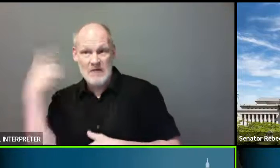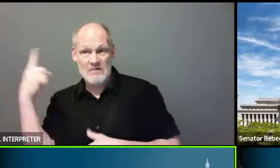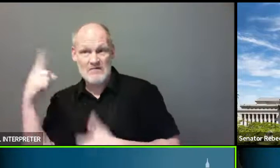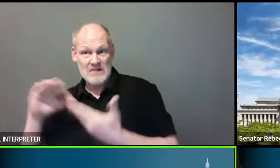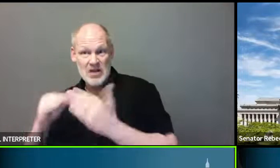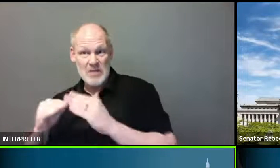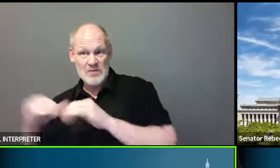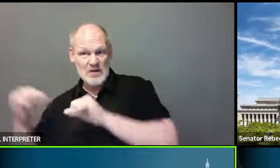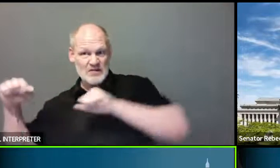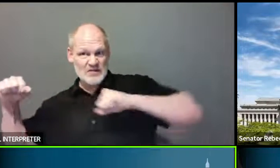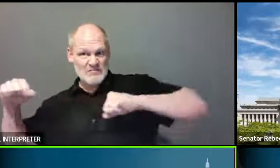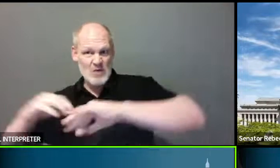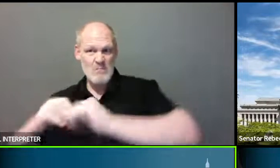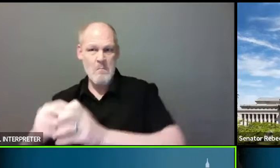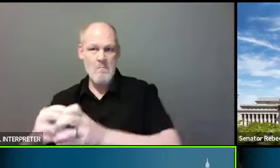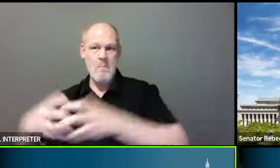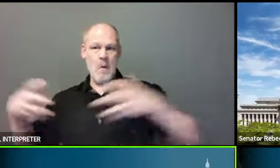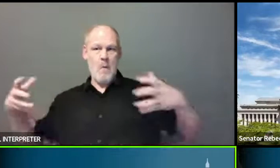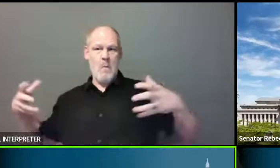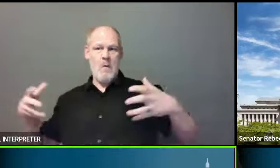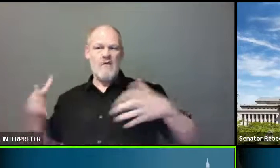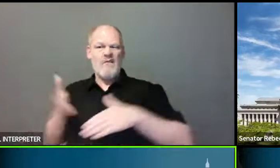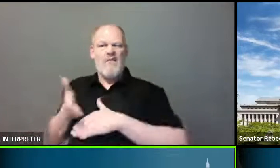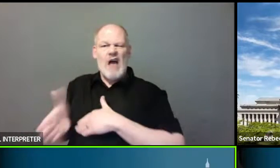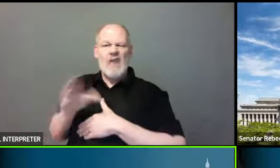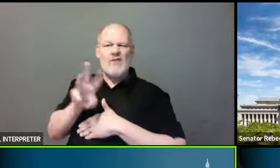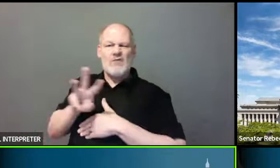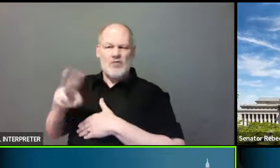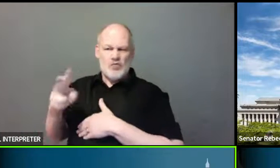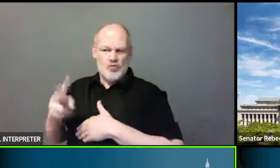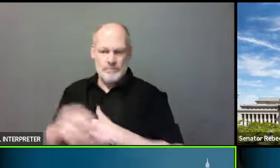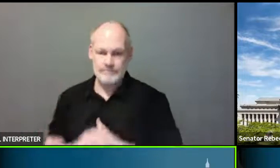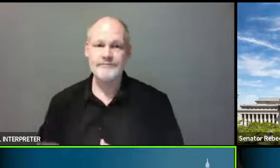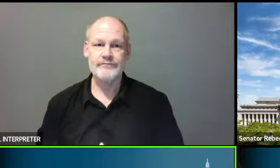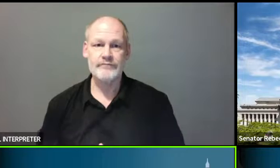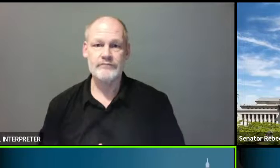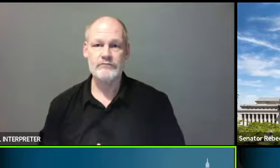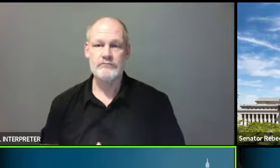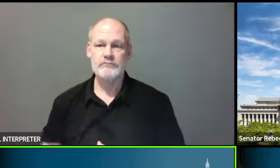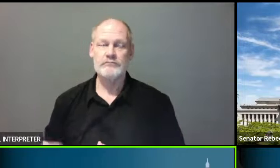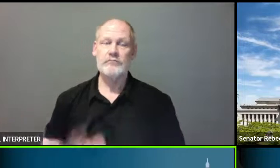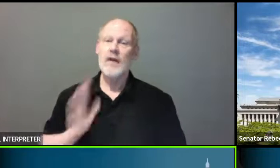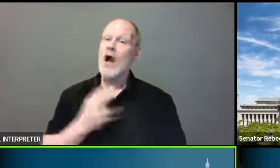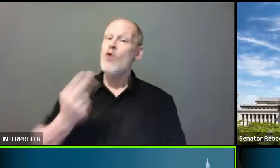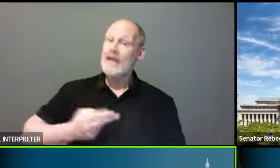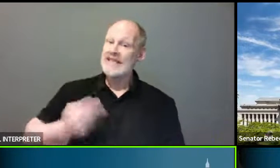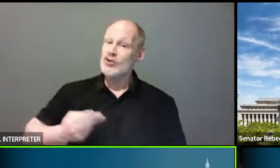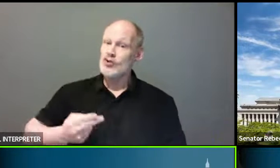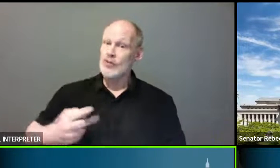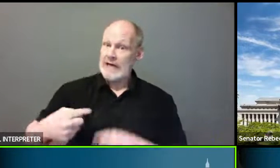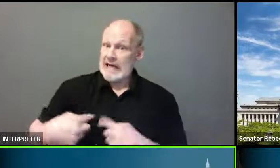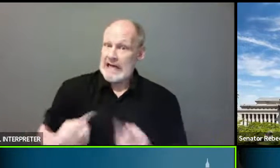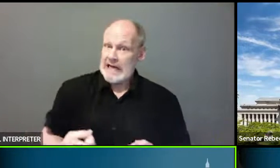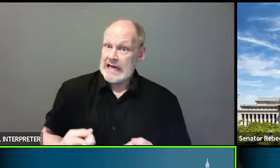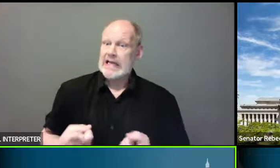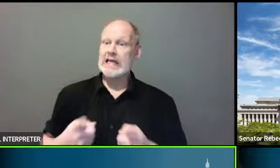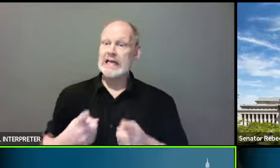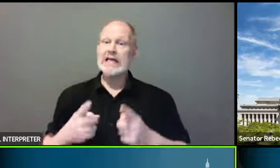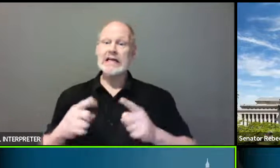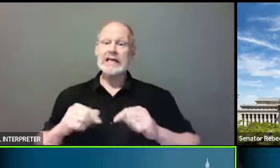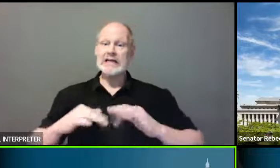World War. We have had a history of gentrification. We have had that